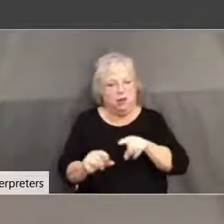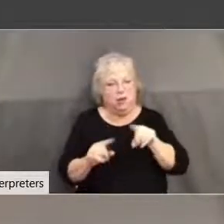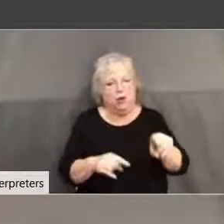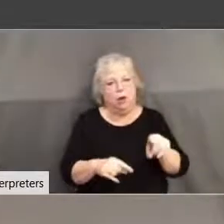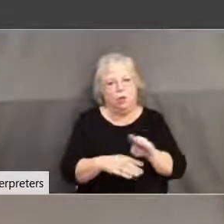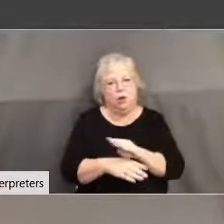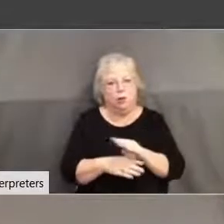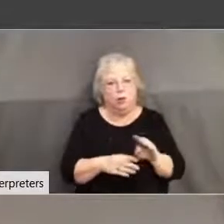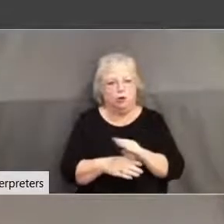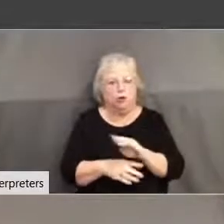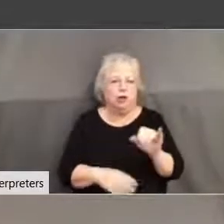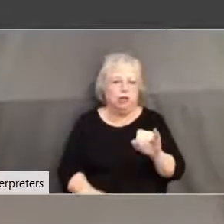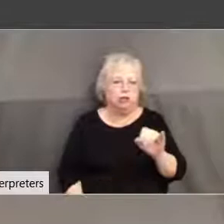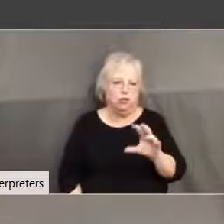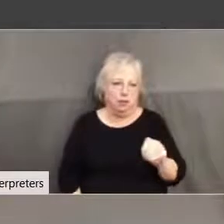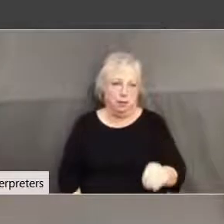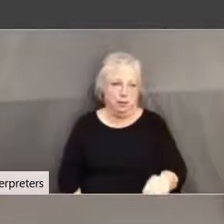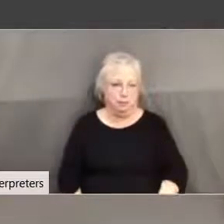company.